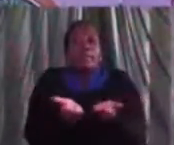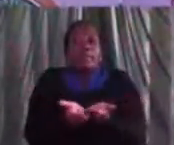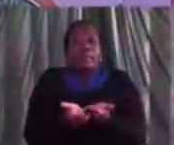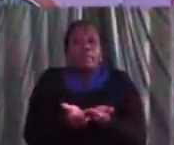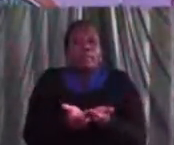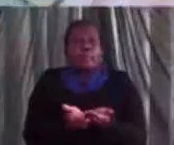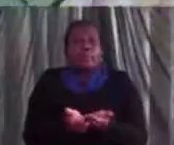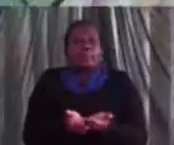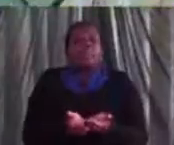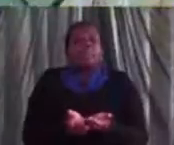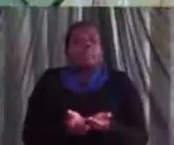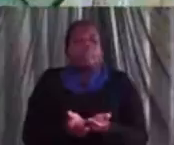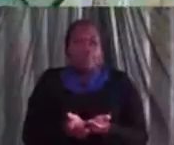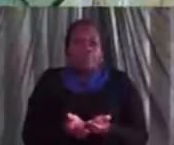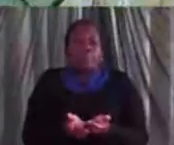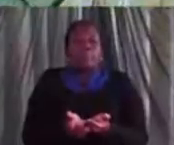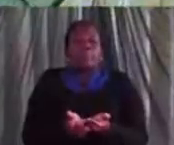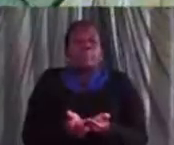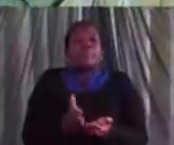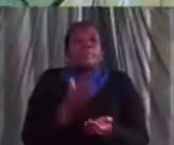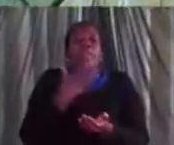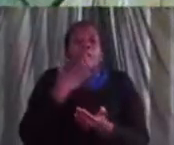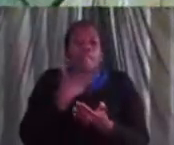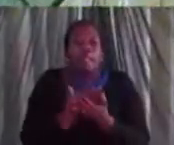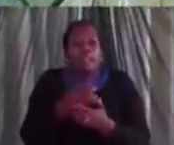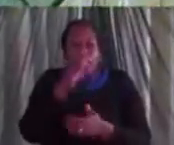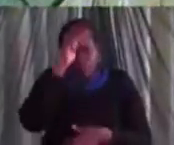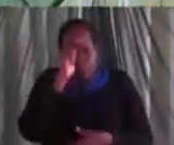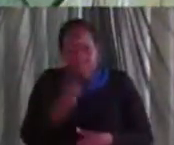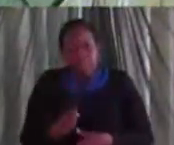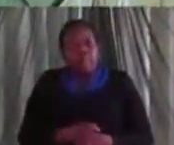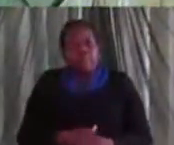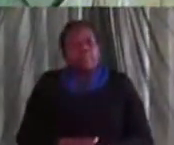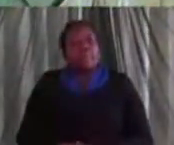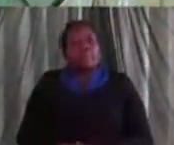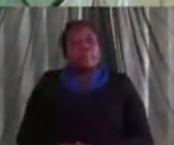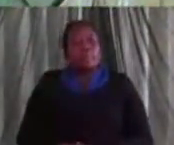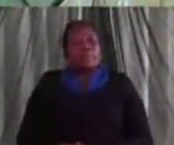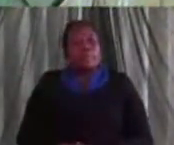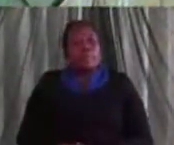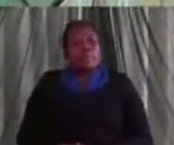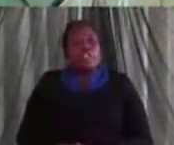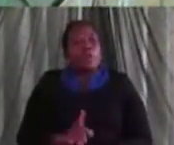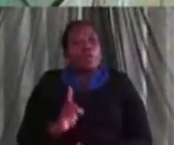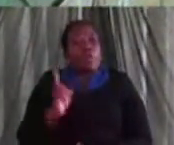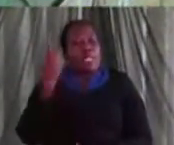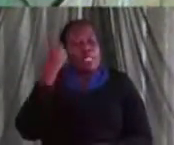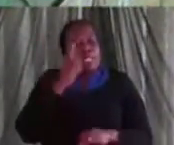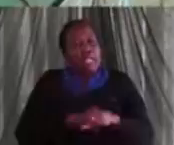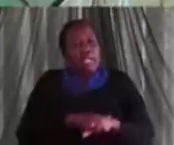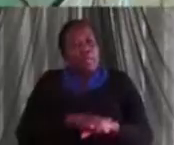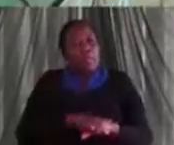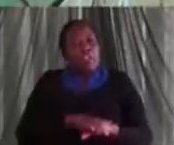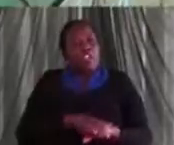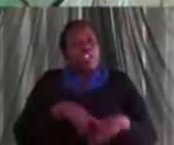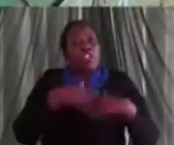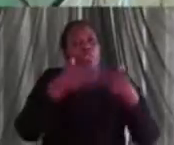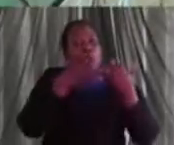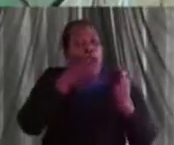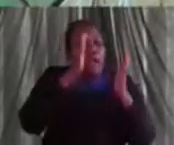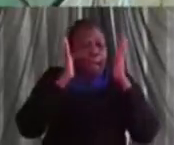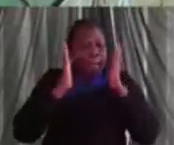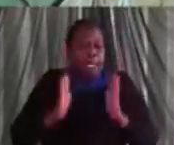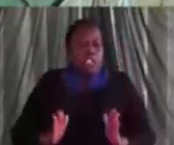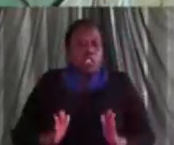Thank you, Judge. Now, you were once subject of investigation in a tribunal